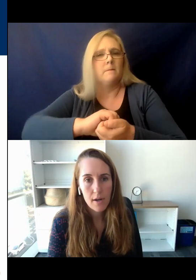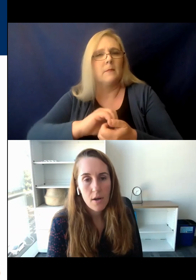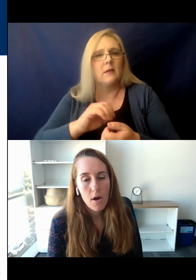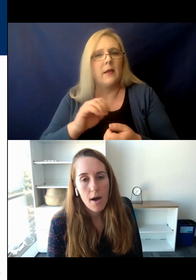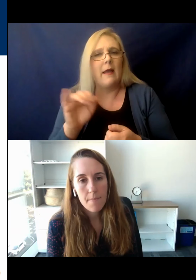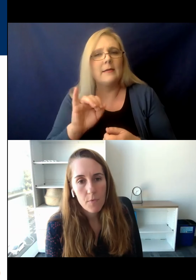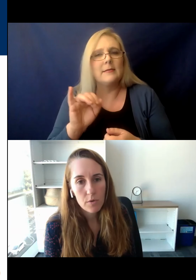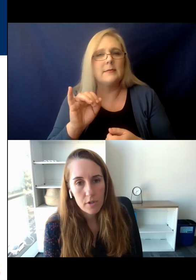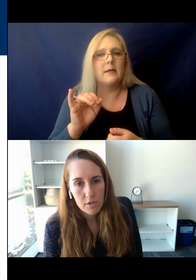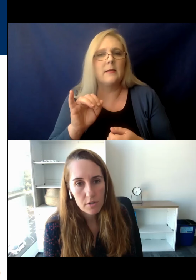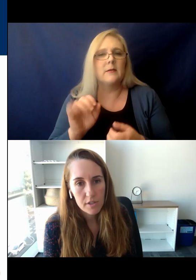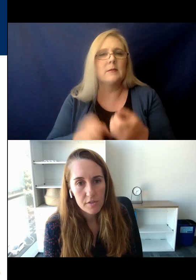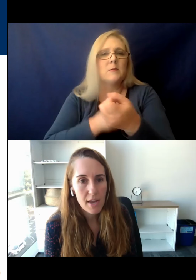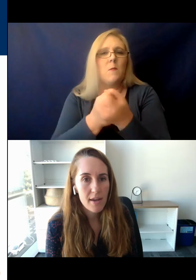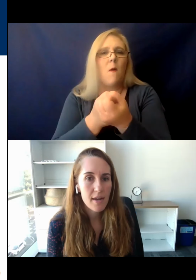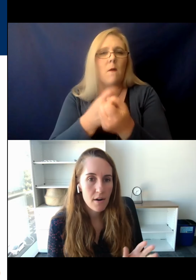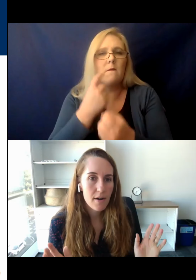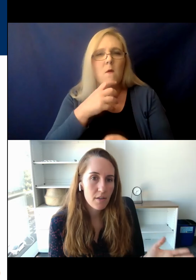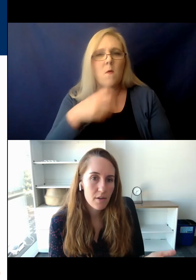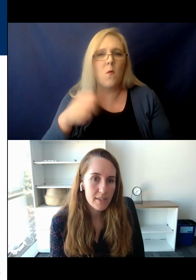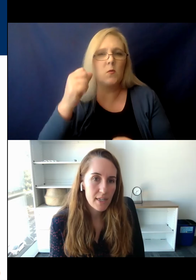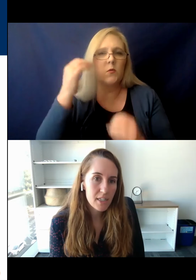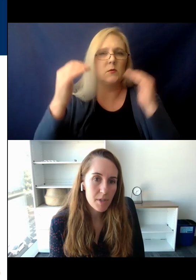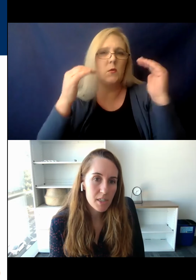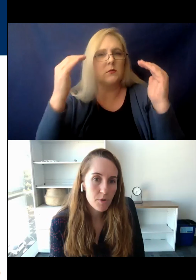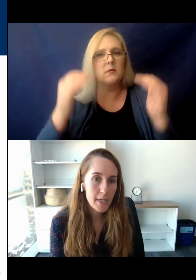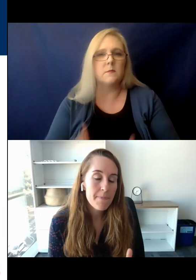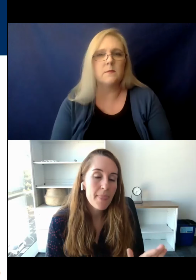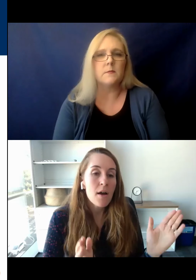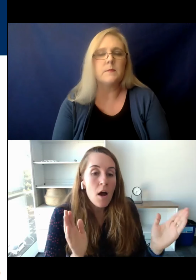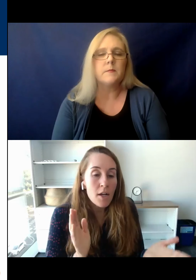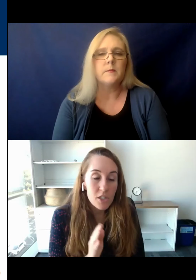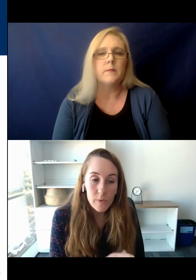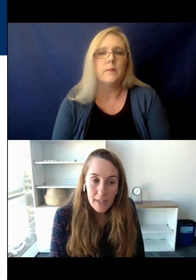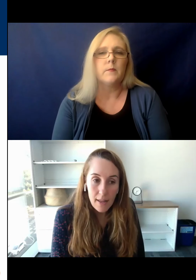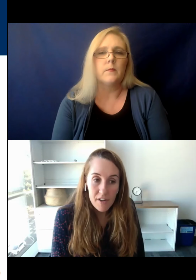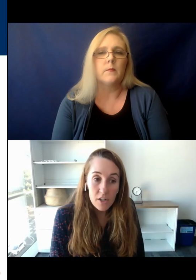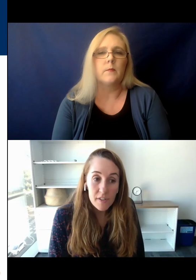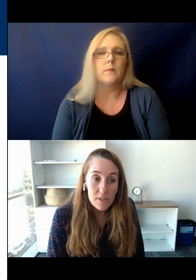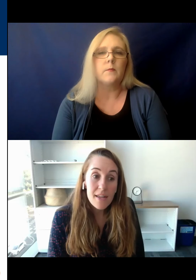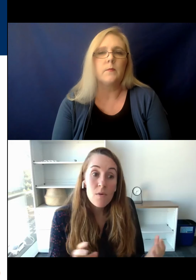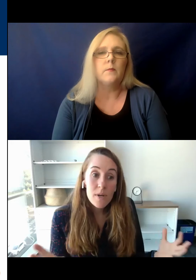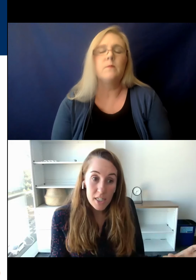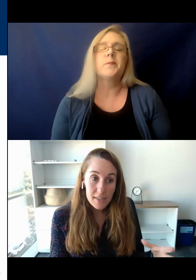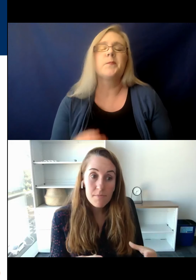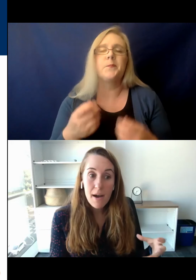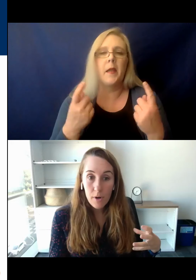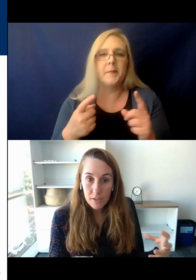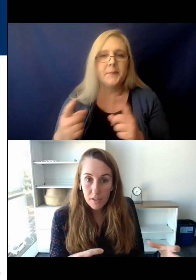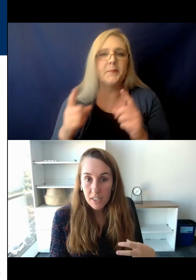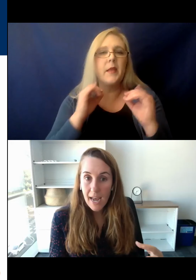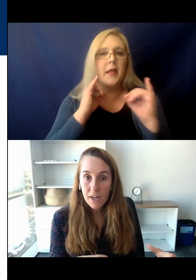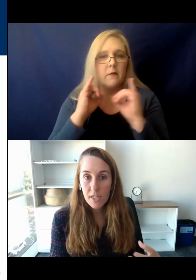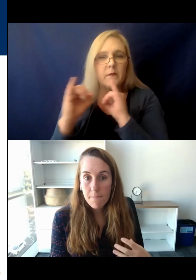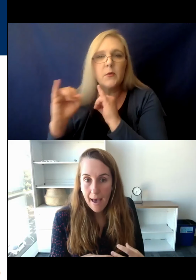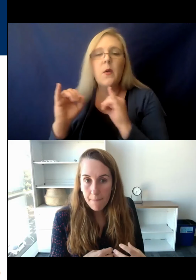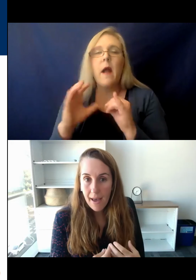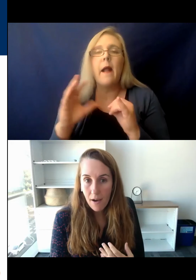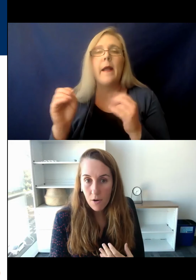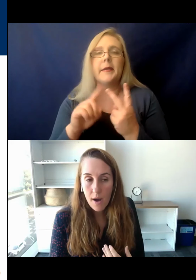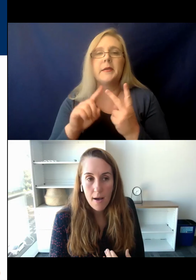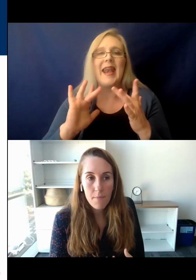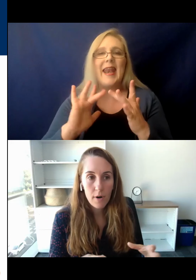support older adults in all the ways they need to be supported. So we did a lot of interviews, and then we did some network surveys to actually